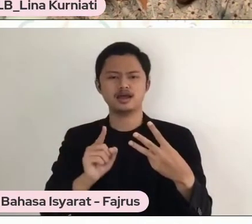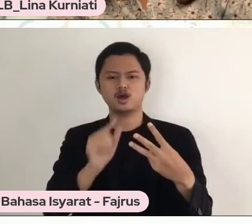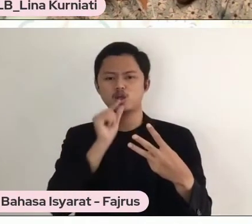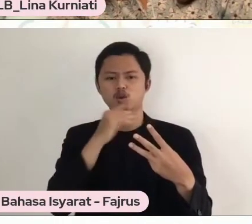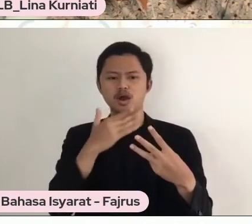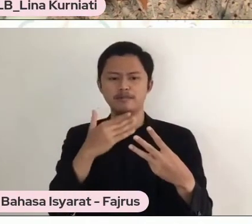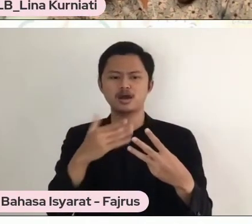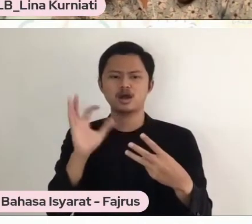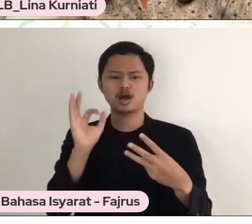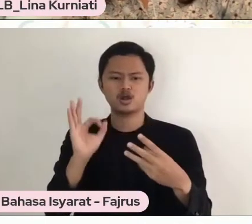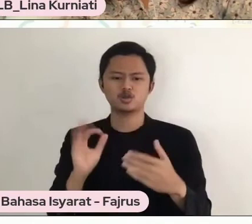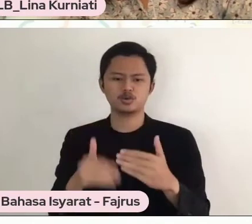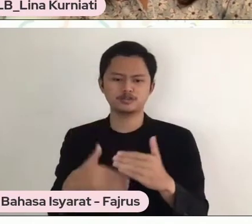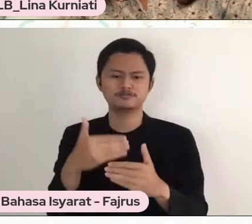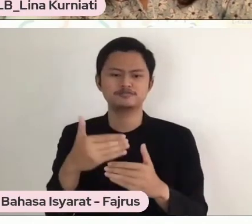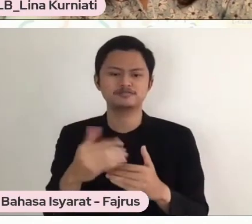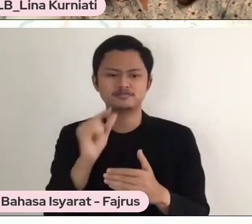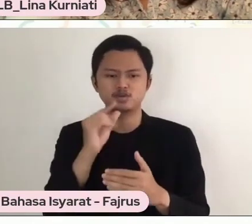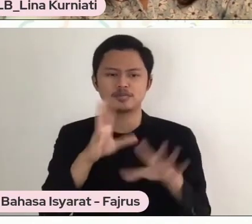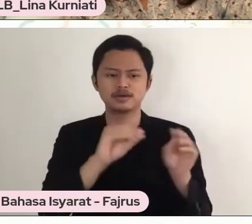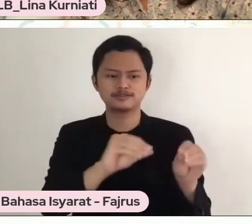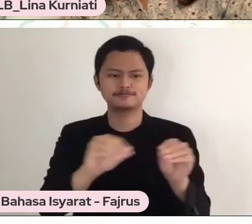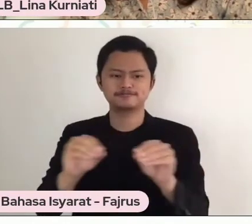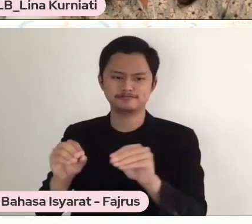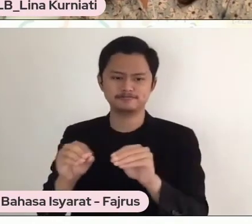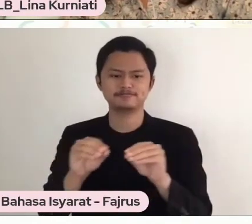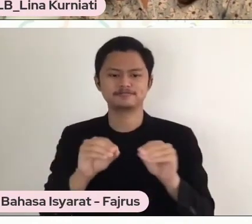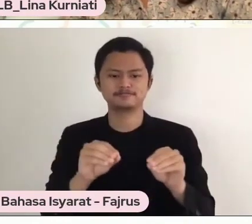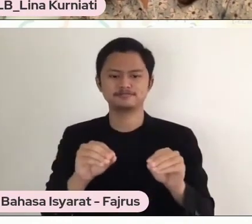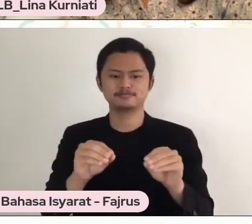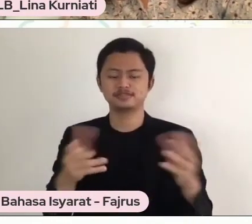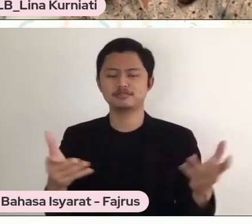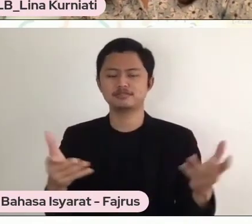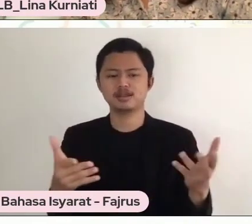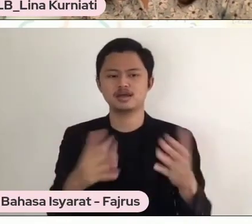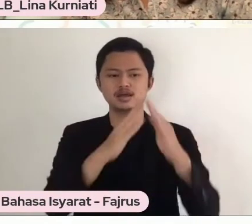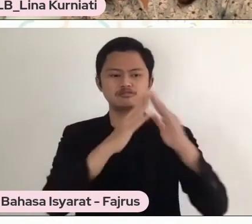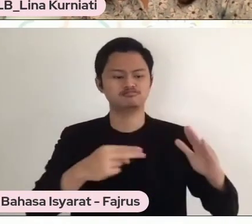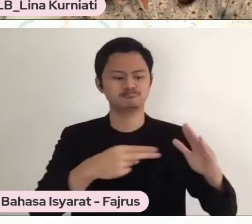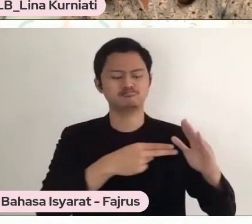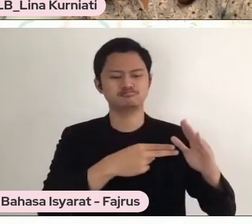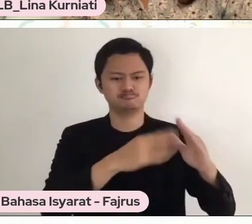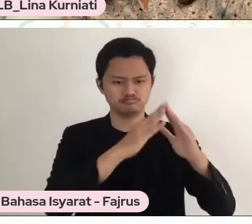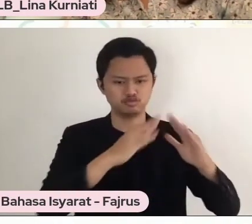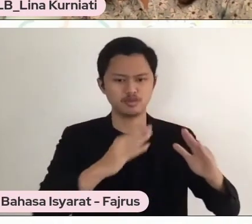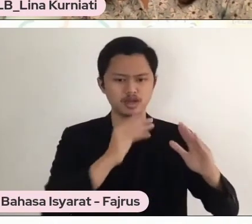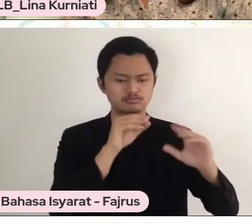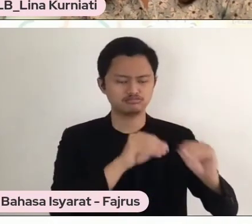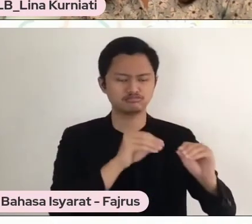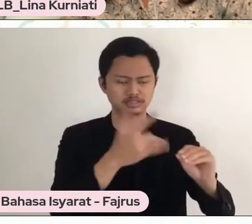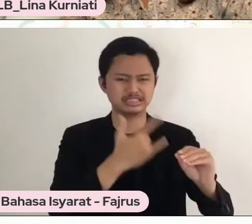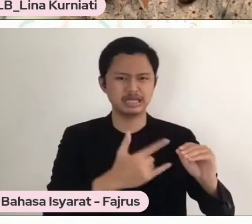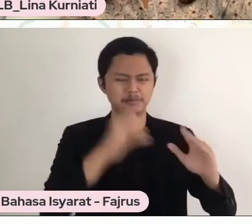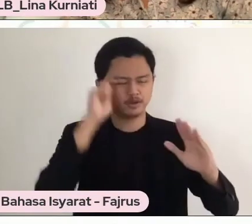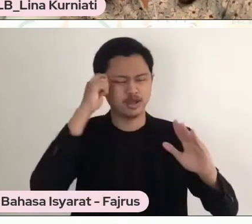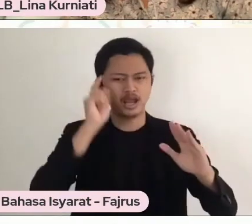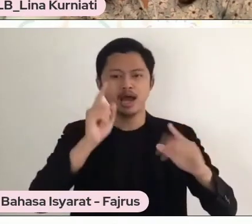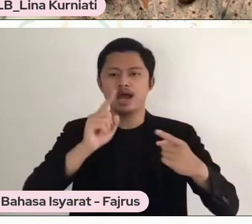parents to teach their child at home. The first thing is